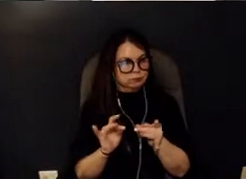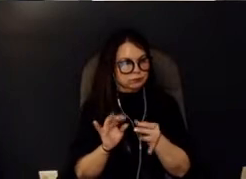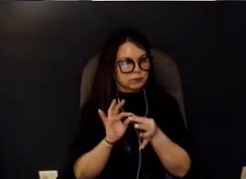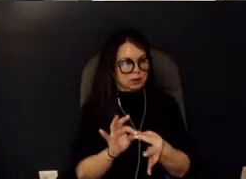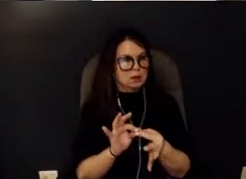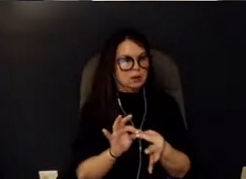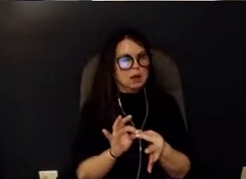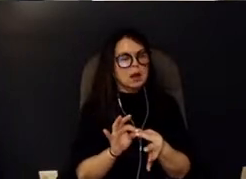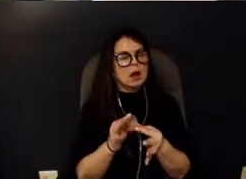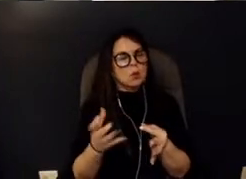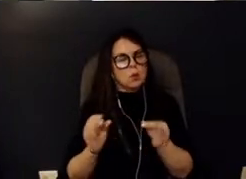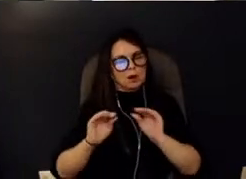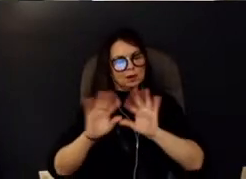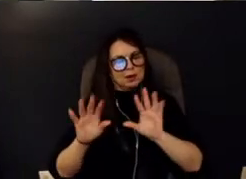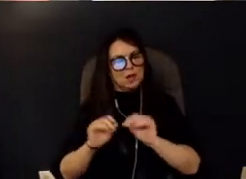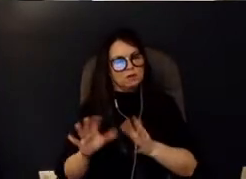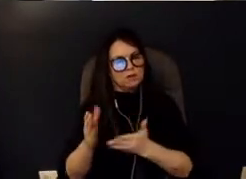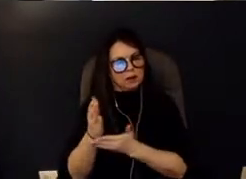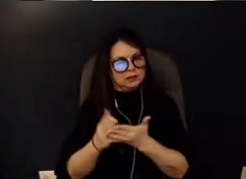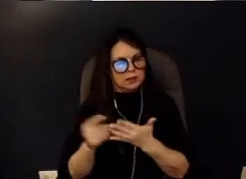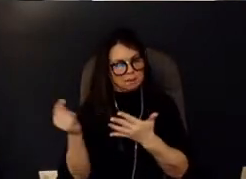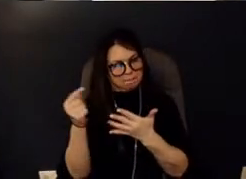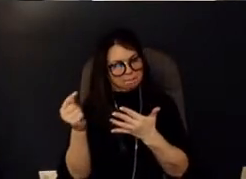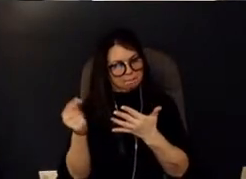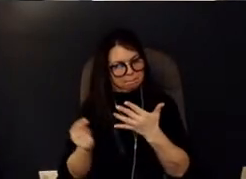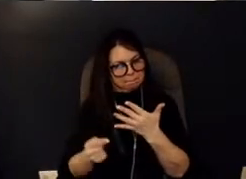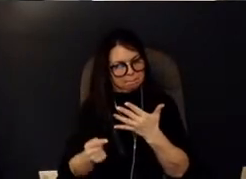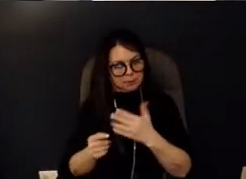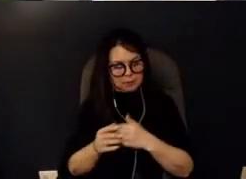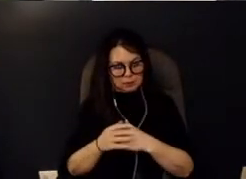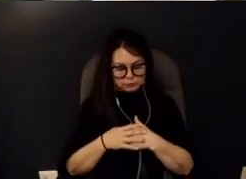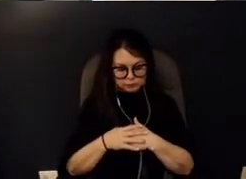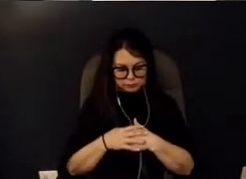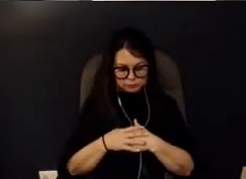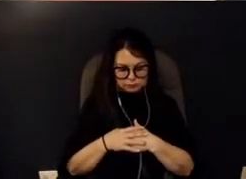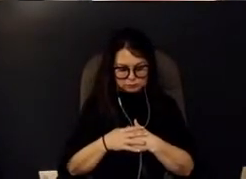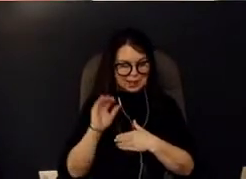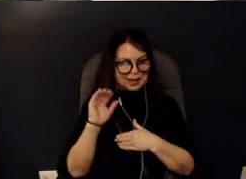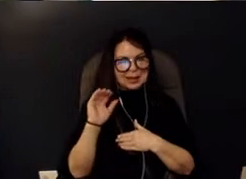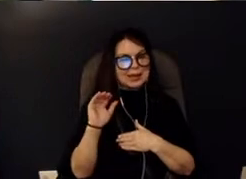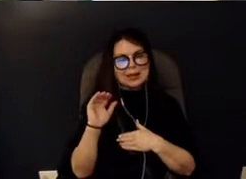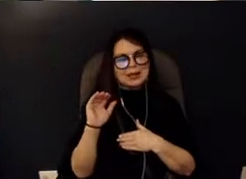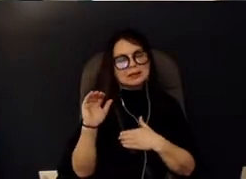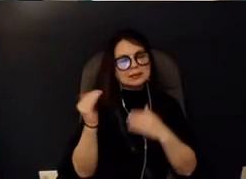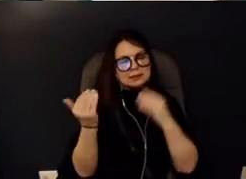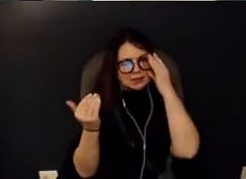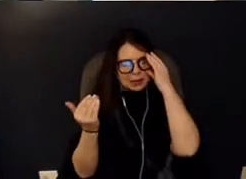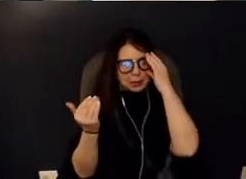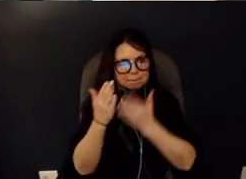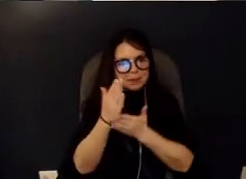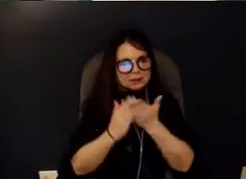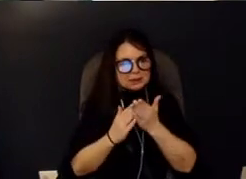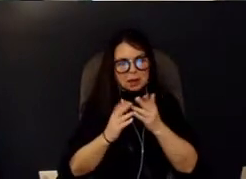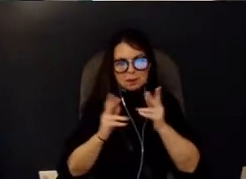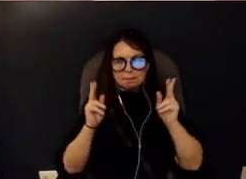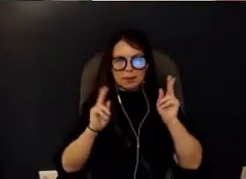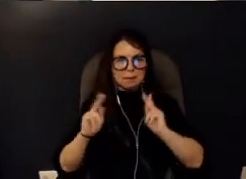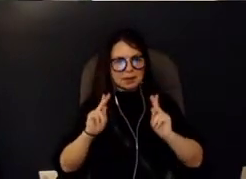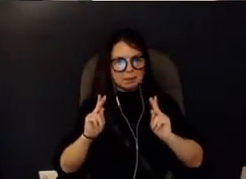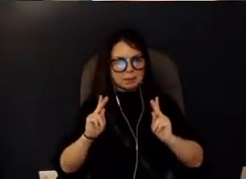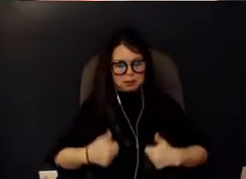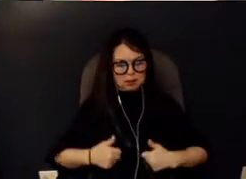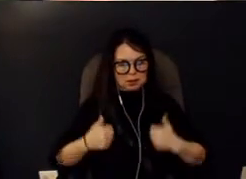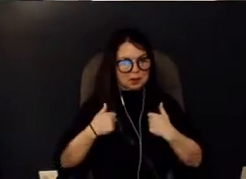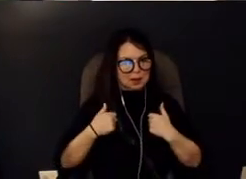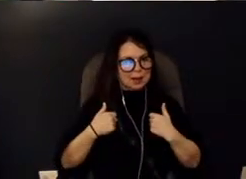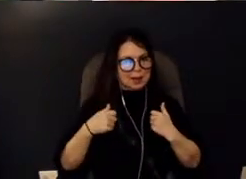because it seems that there seems to be some misunderstanding among some residents after listening to the public hearing that